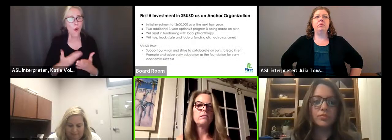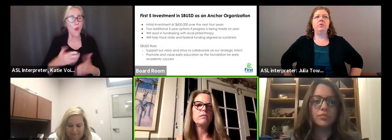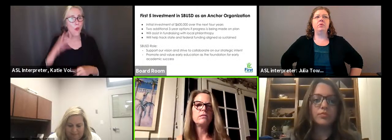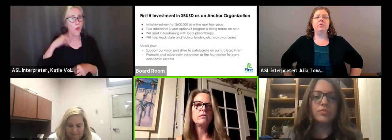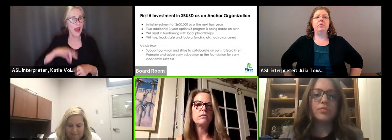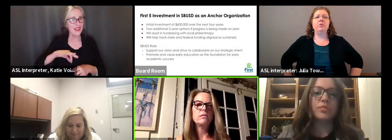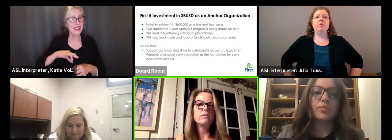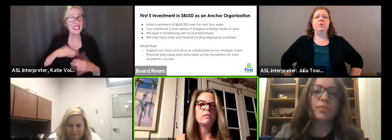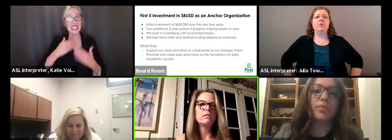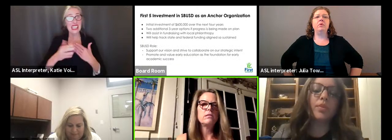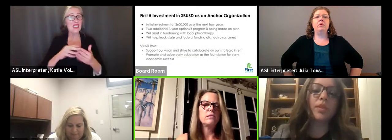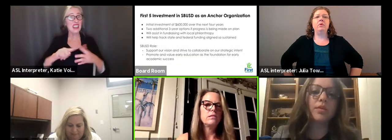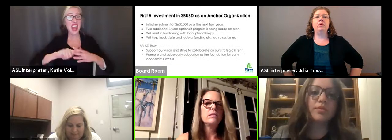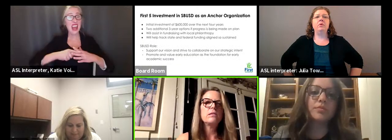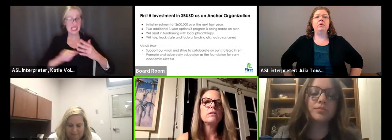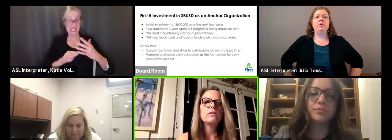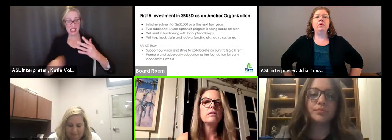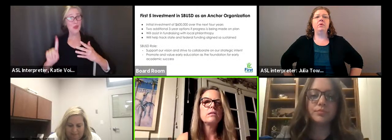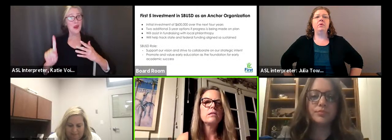All